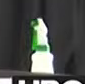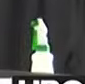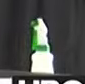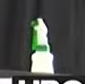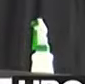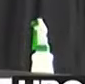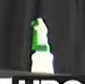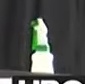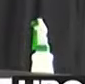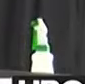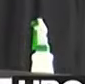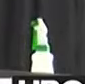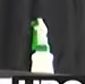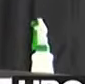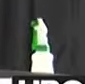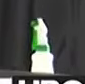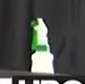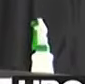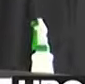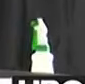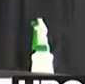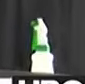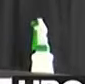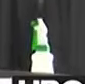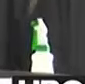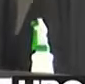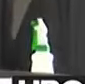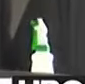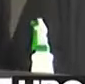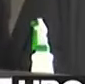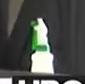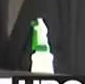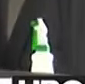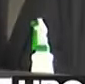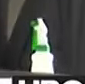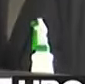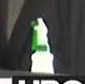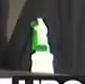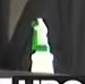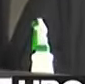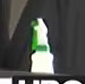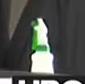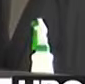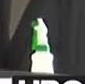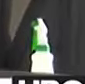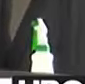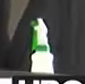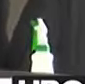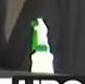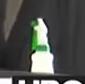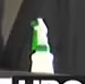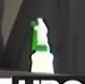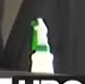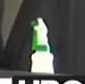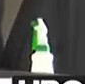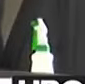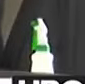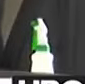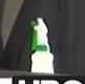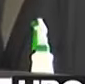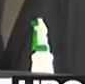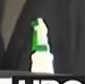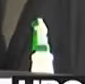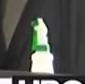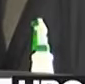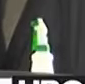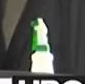Cyprian Kizitoranga was being buried. Right Honourable Speaker, we are told Dr. Cyprian Kizitoranga had around 400 children